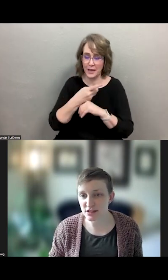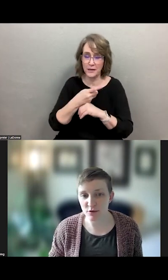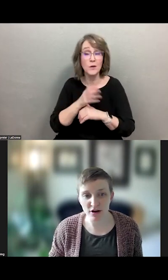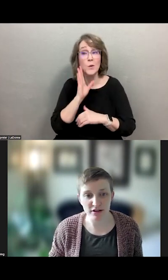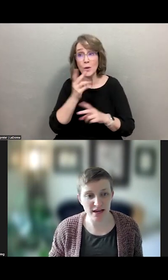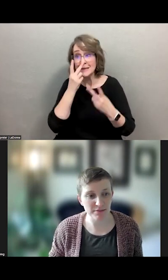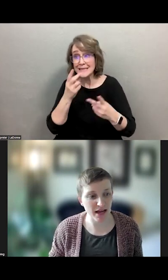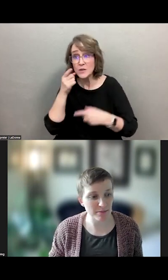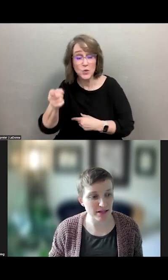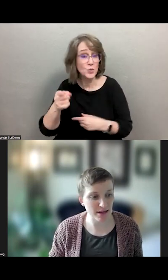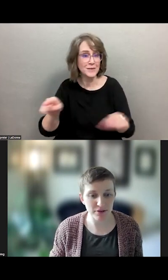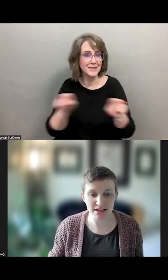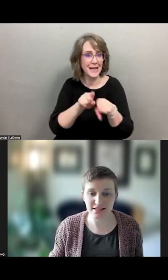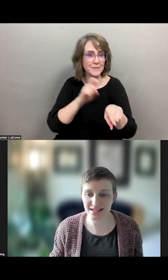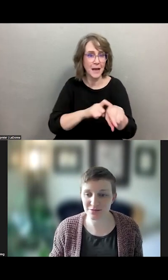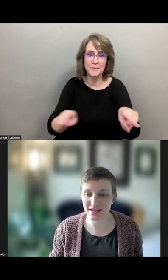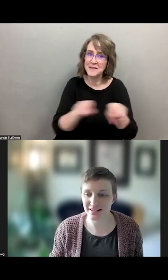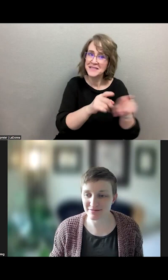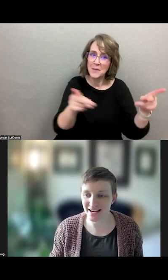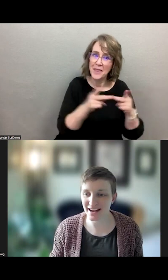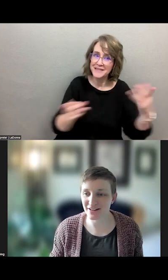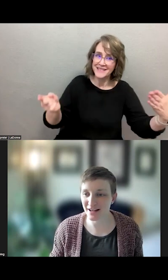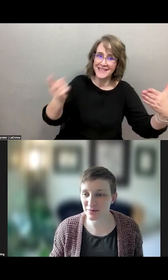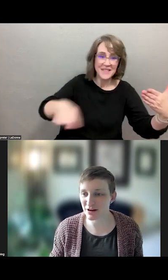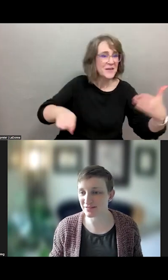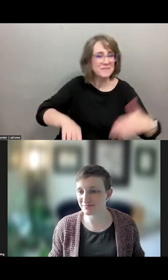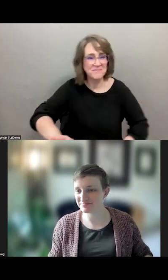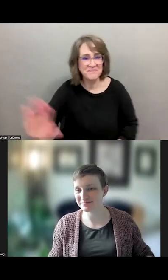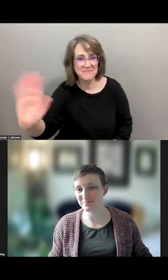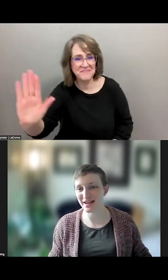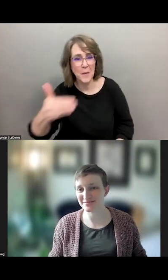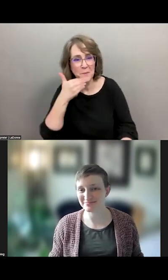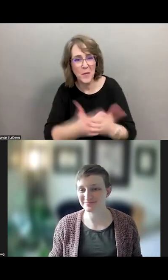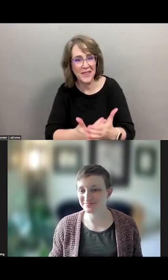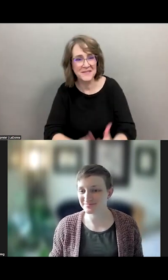see you all same time, same place next week. Take care and be well. Bye.